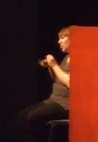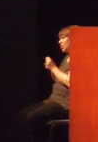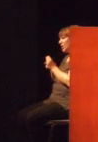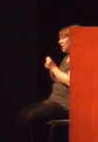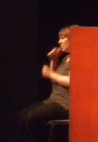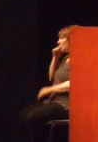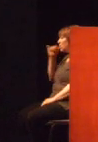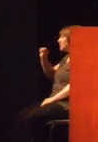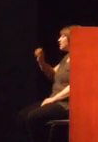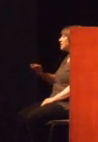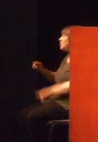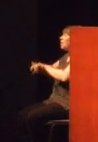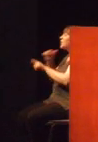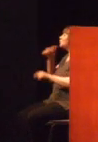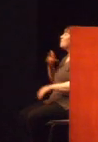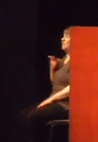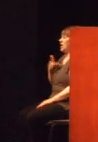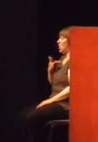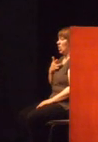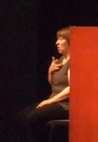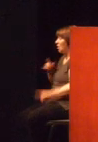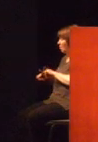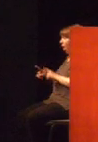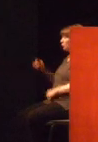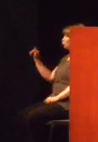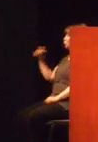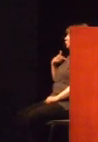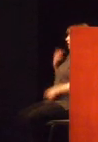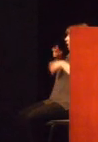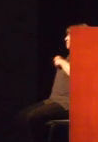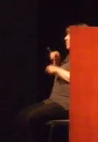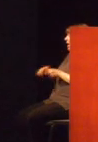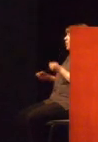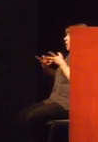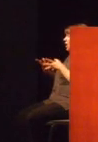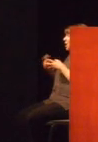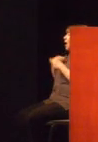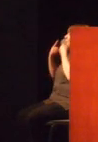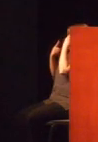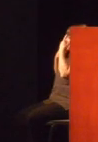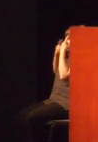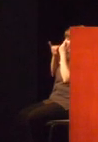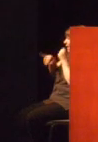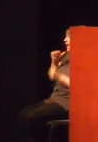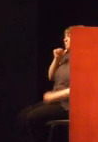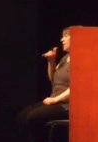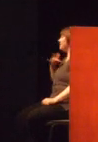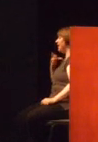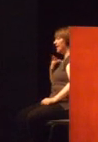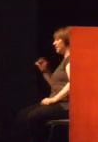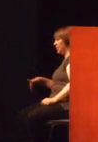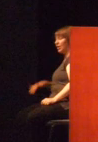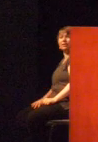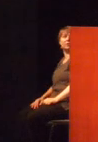not feel about it. So this is another stage I'm in most days. And I know that I think about racism and I don't feel about it because I